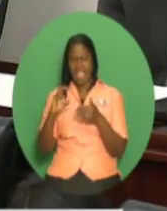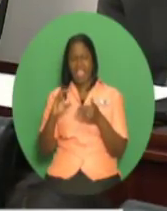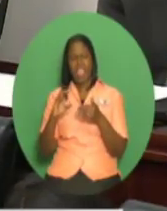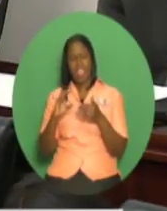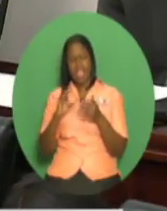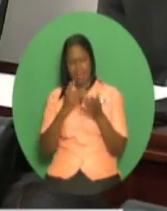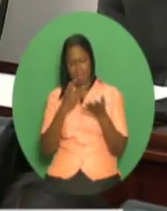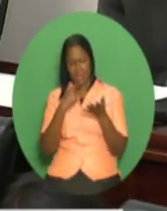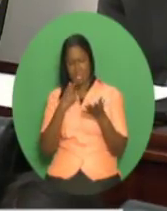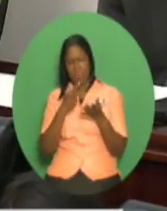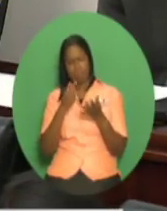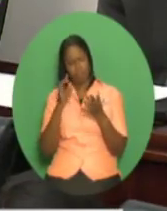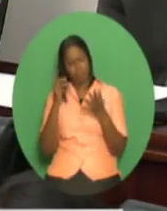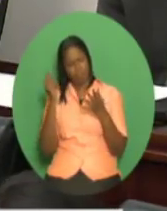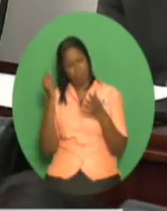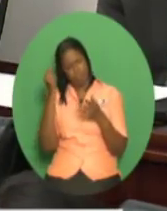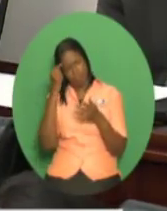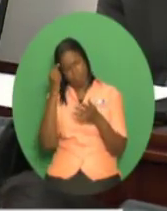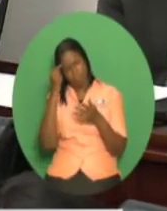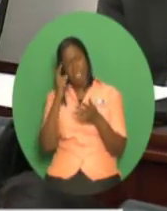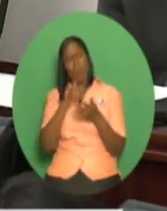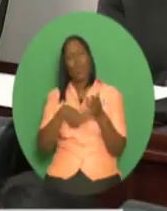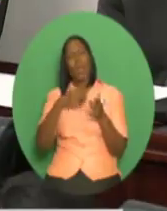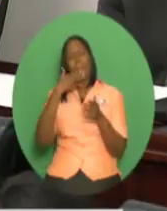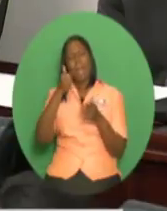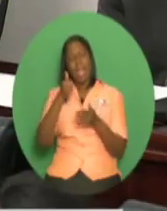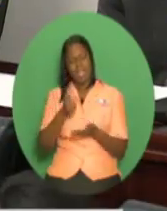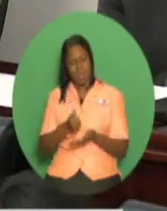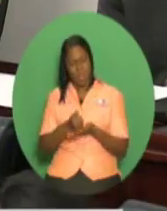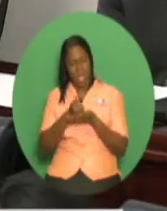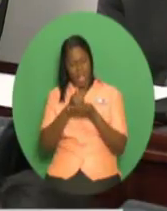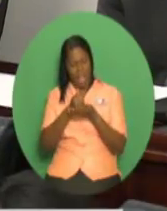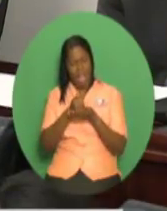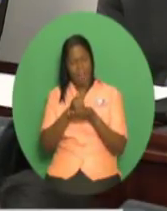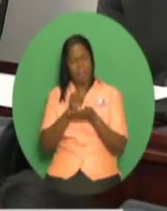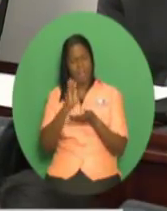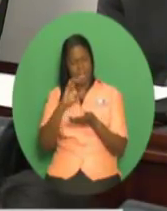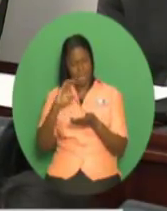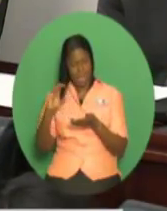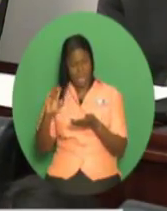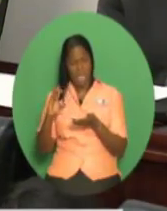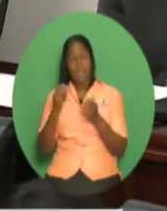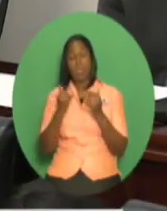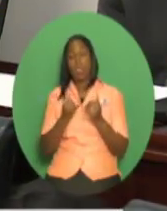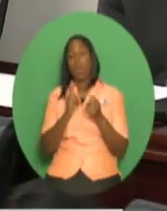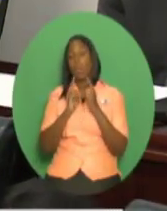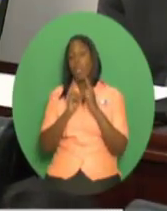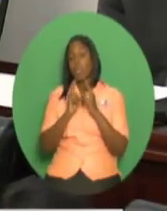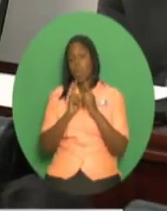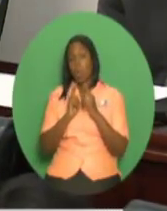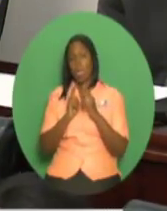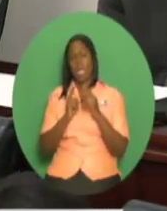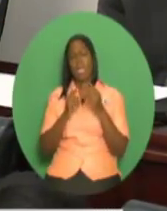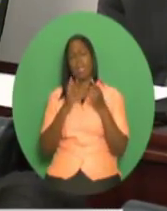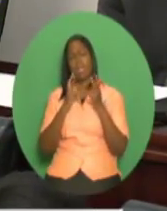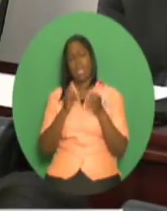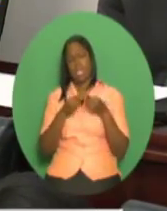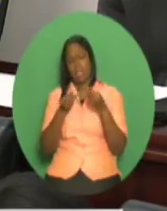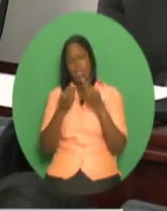before Cabinet, and this House, in the not-too-distant future, will be afforded a copy of that report.